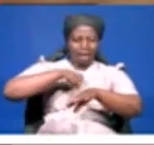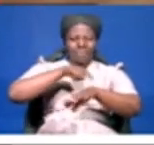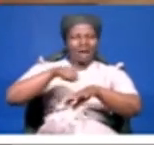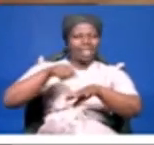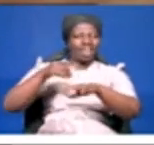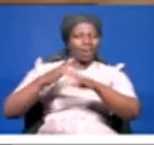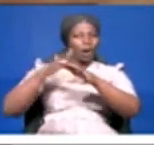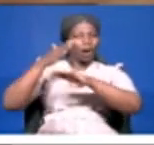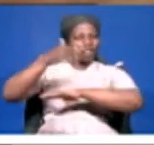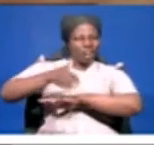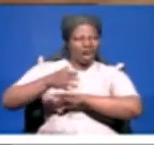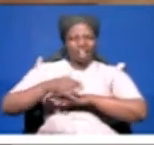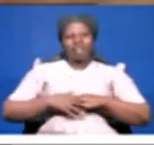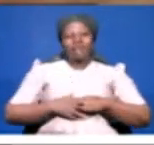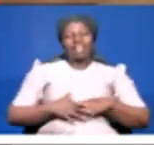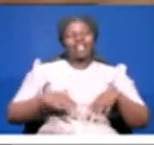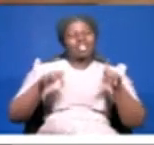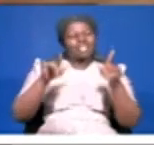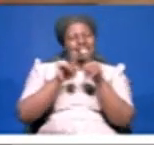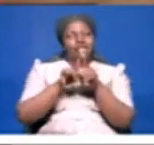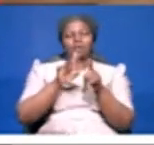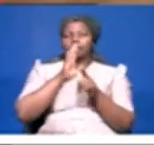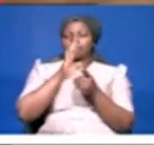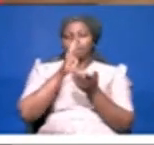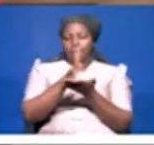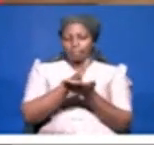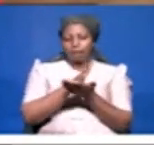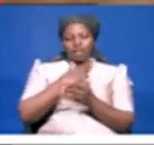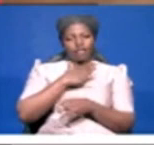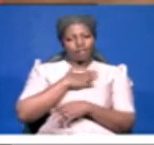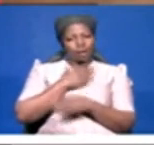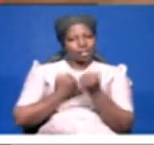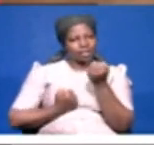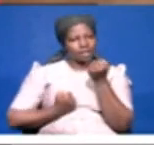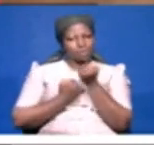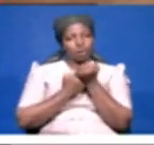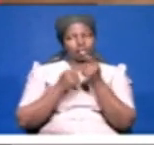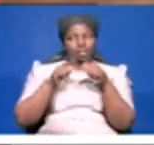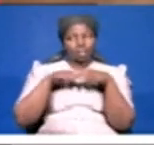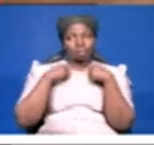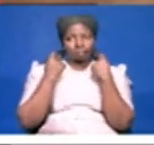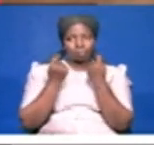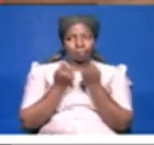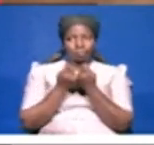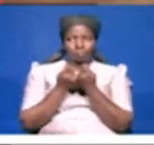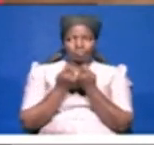and being part of my support team.